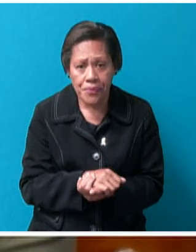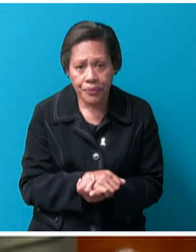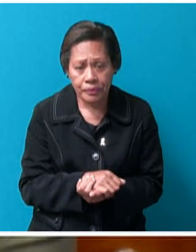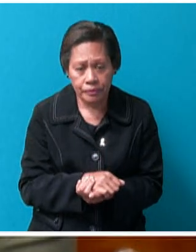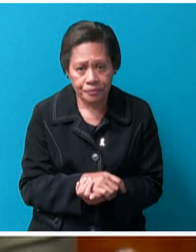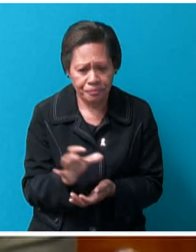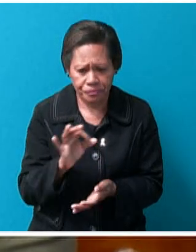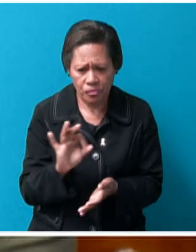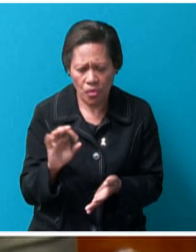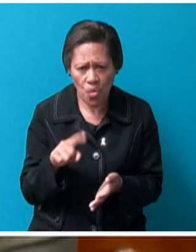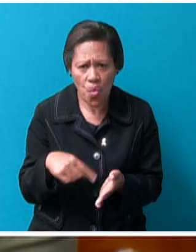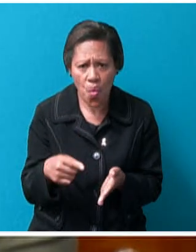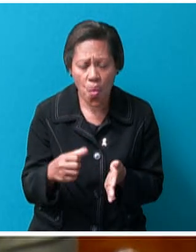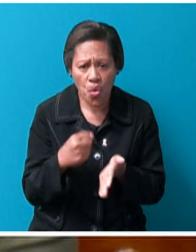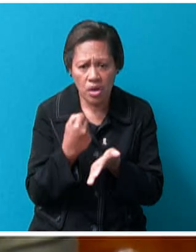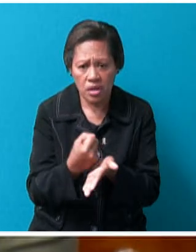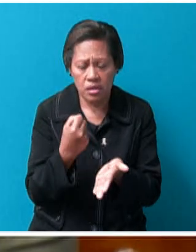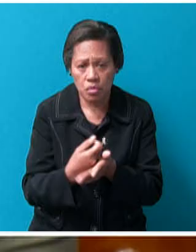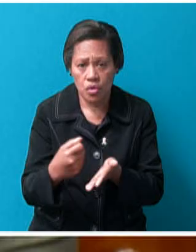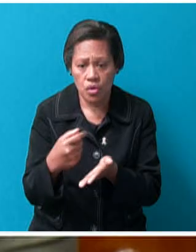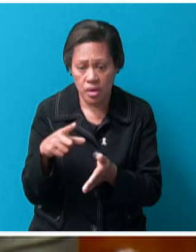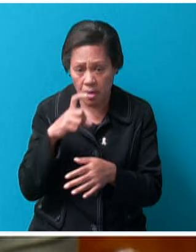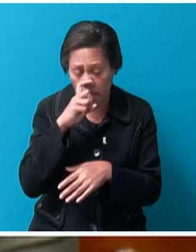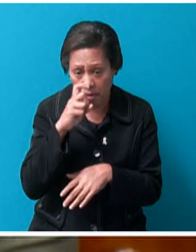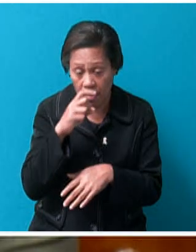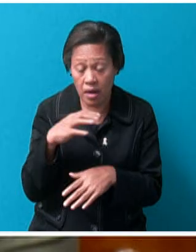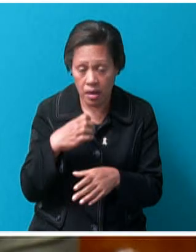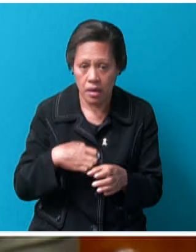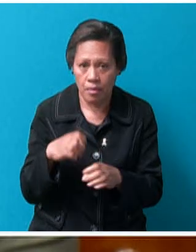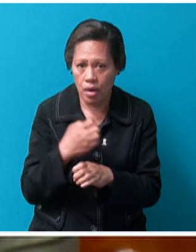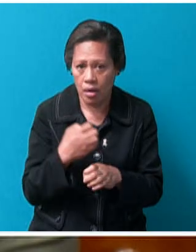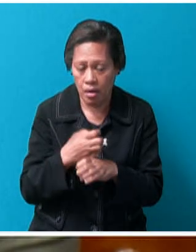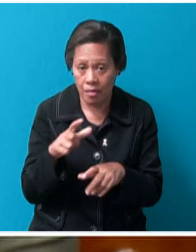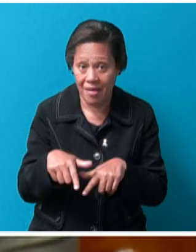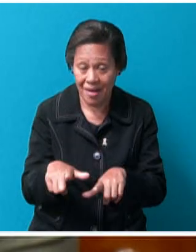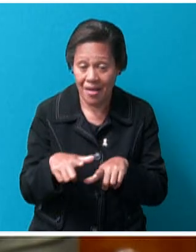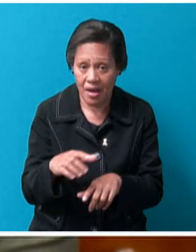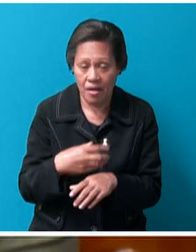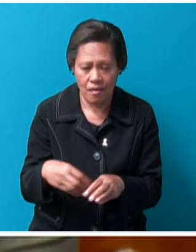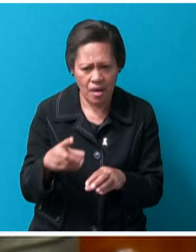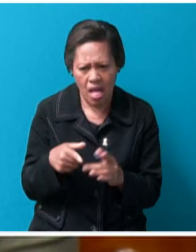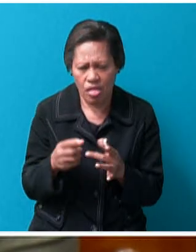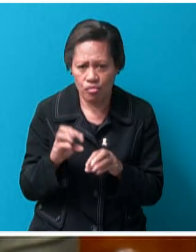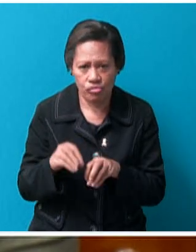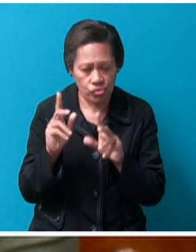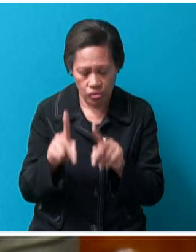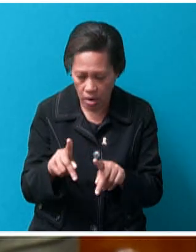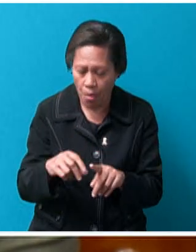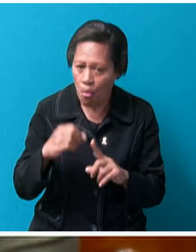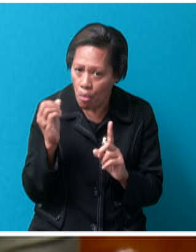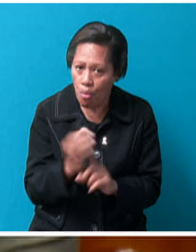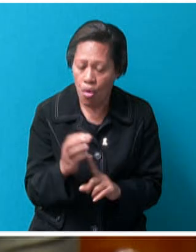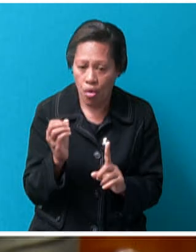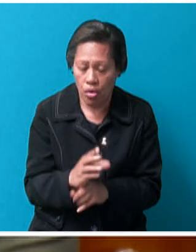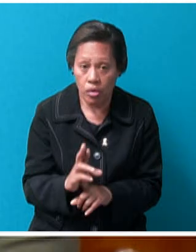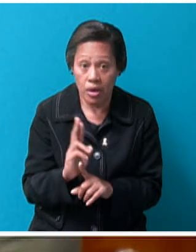only supports citizens in accessing employment, travel, and other opportunities, but also serves as an important source of revenue